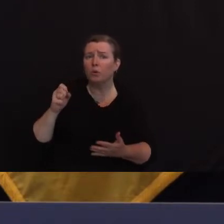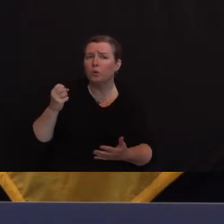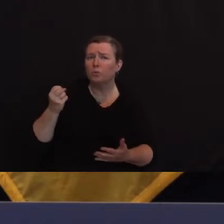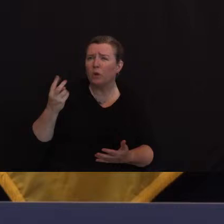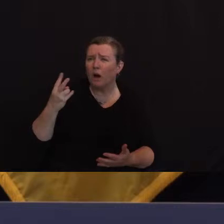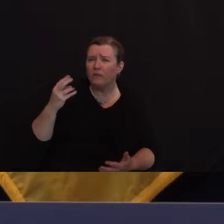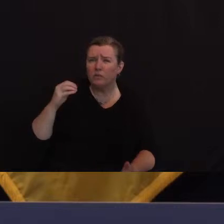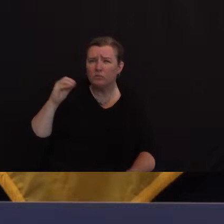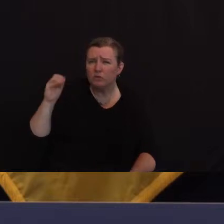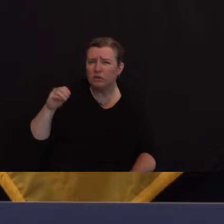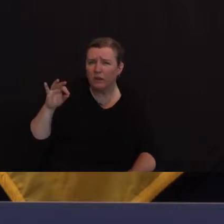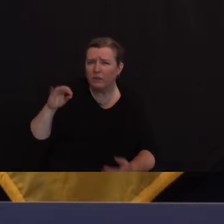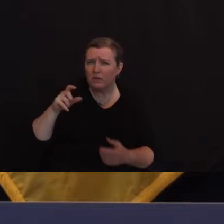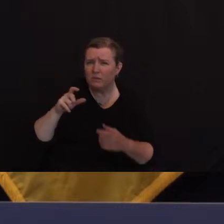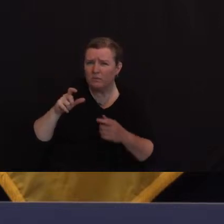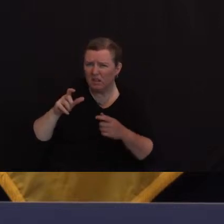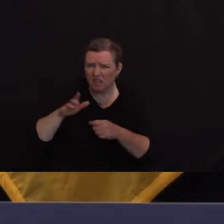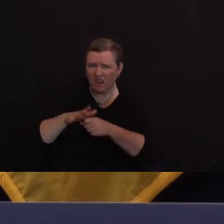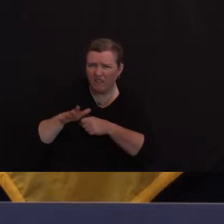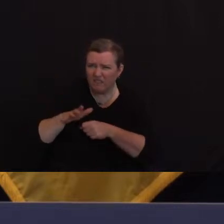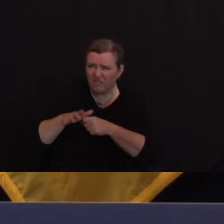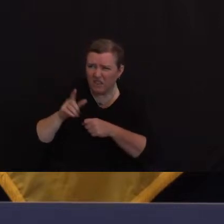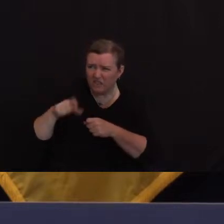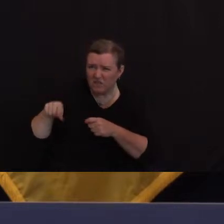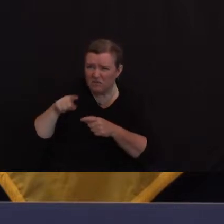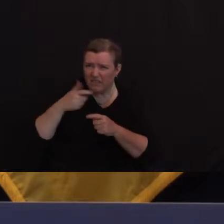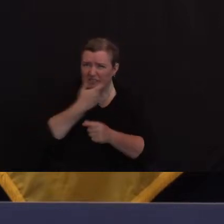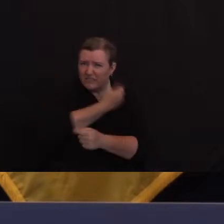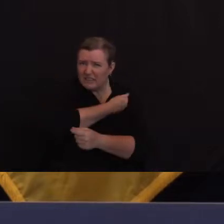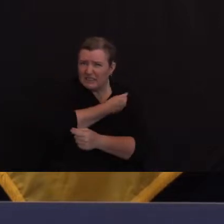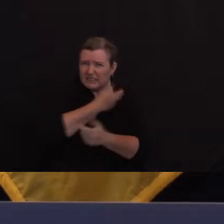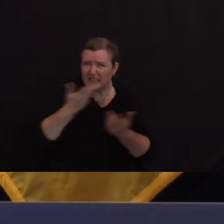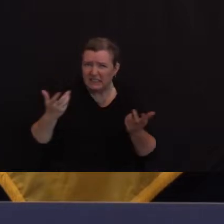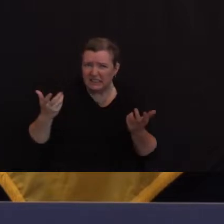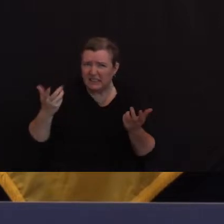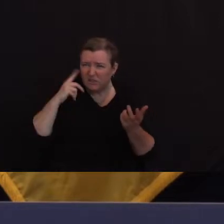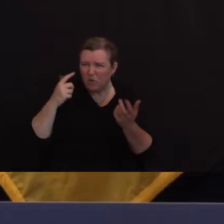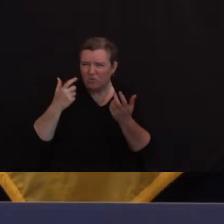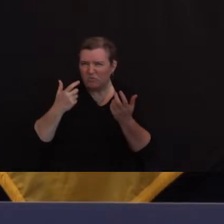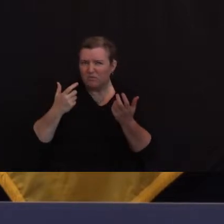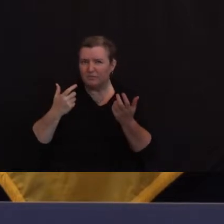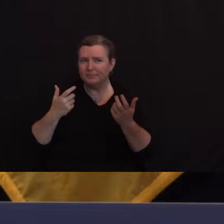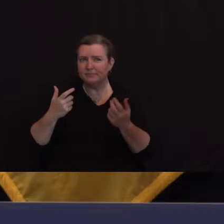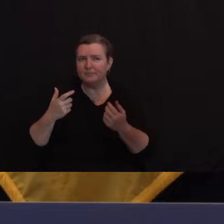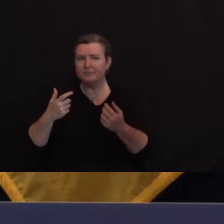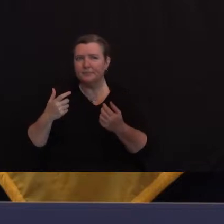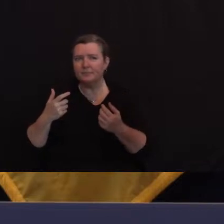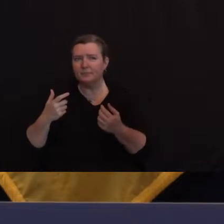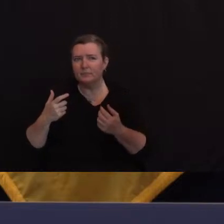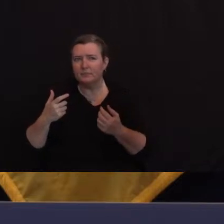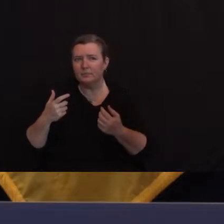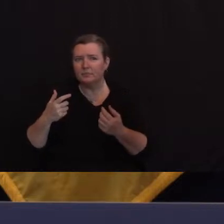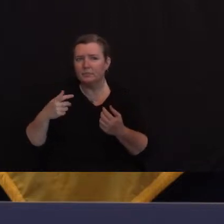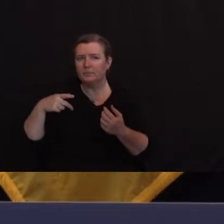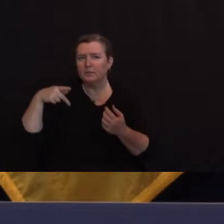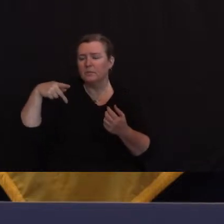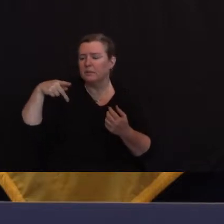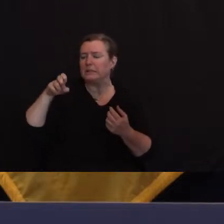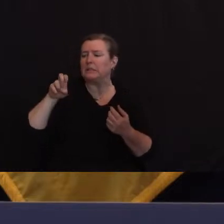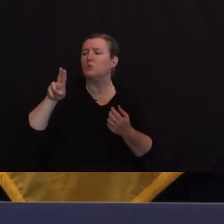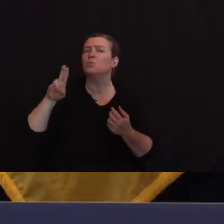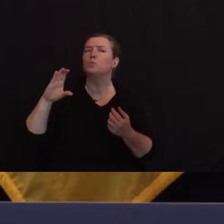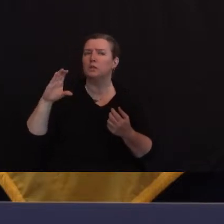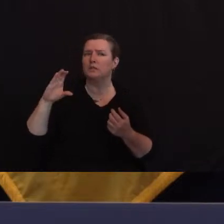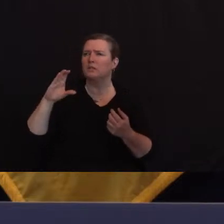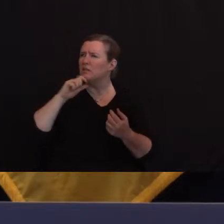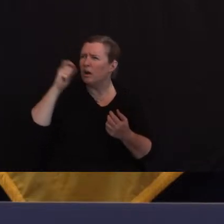Department said 190,000 people going off PEUC, that about 100,000 of them will be moved to a different extended benefit